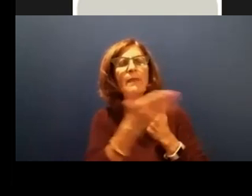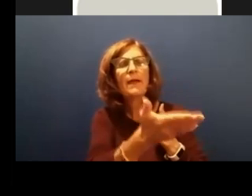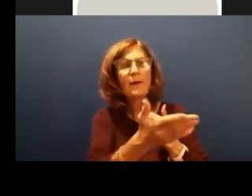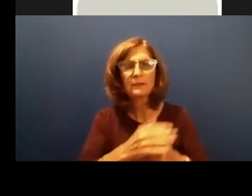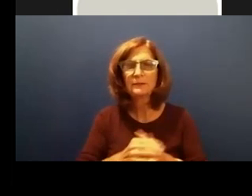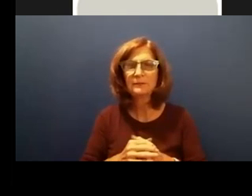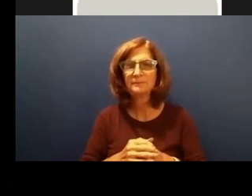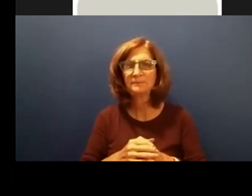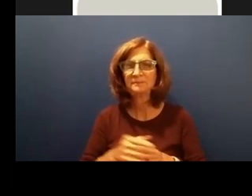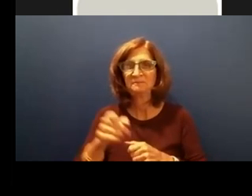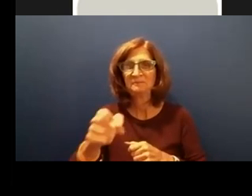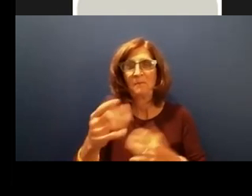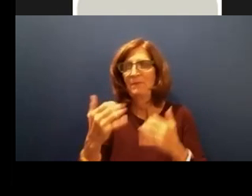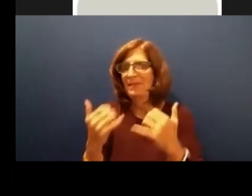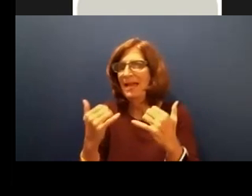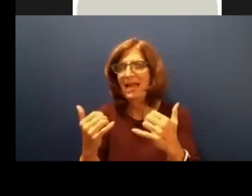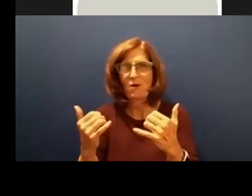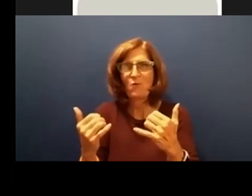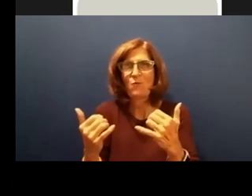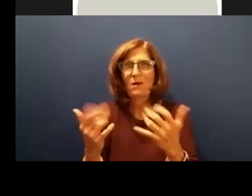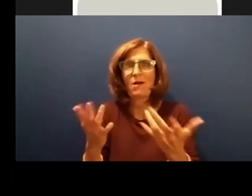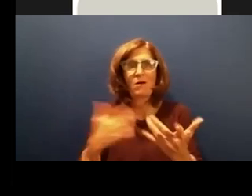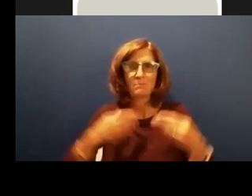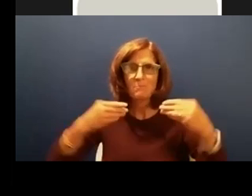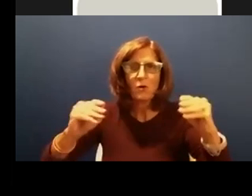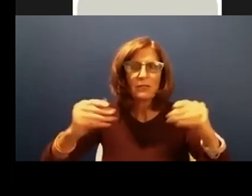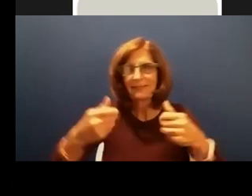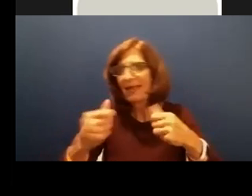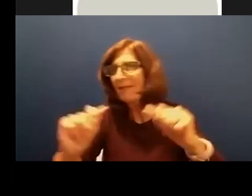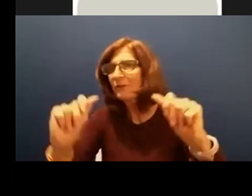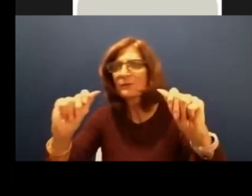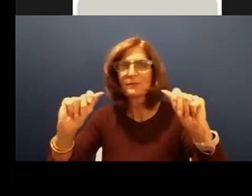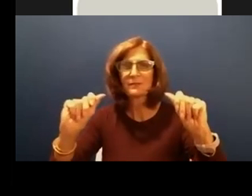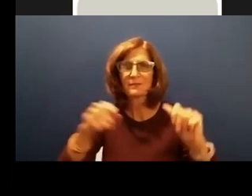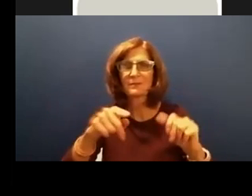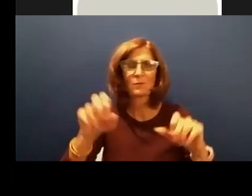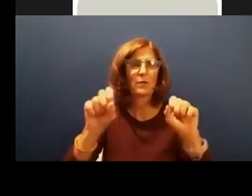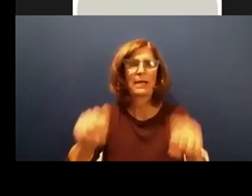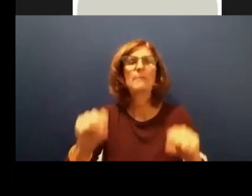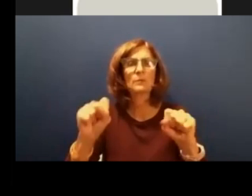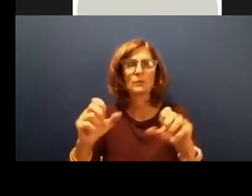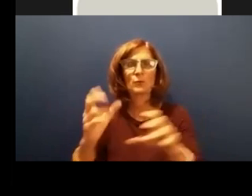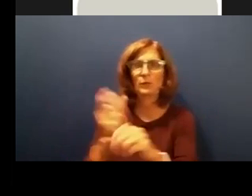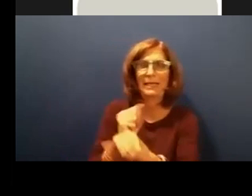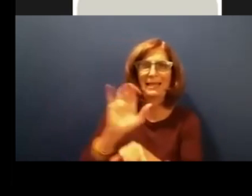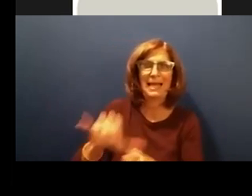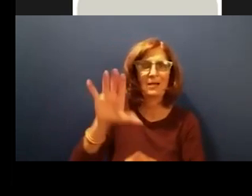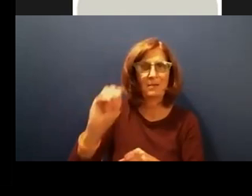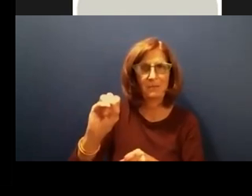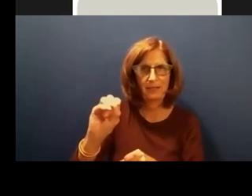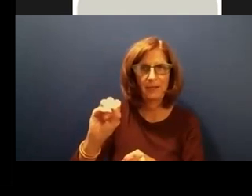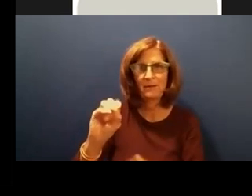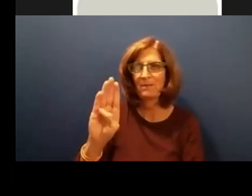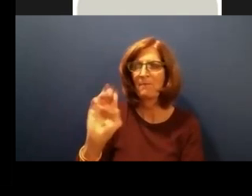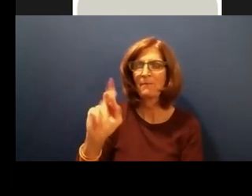Hard to say. I mean, through our natural marketing efforts, we were able to secure Back to the Future and Beyond the Bleach. Our